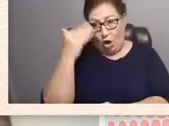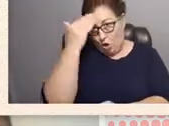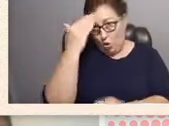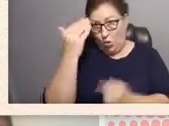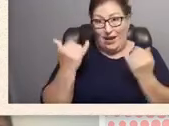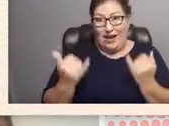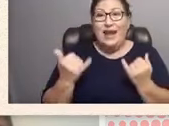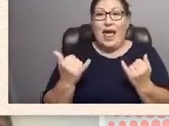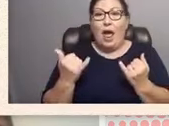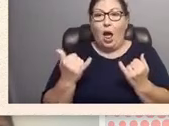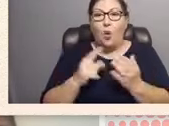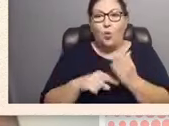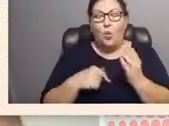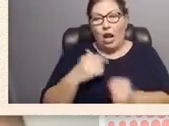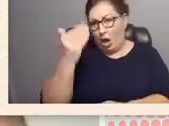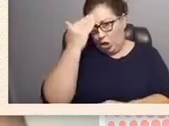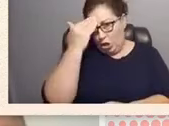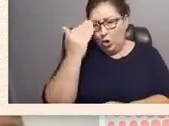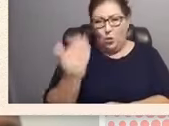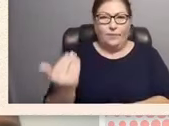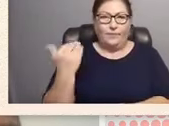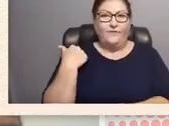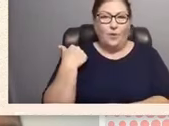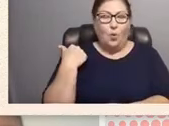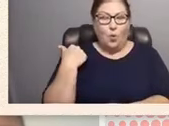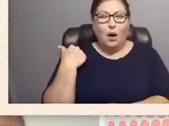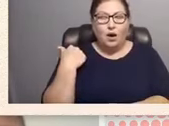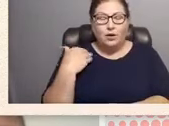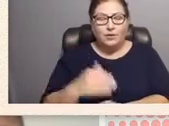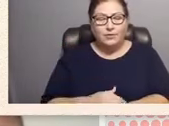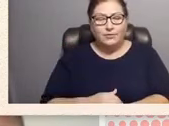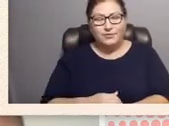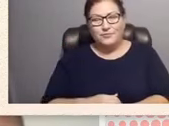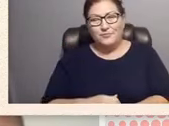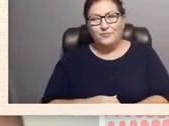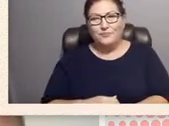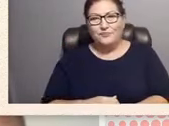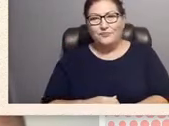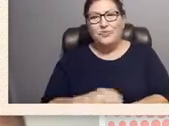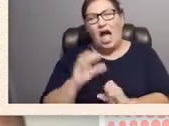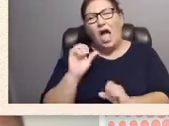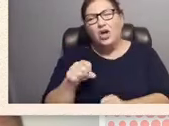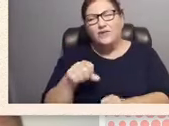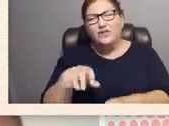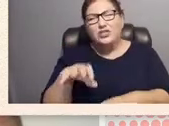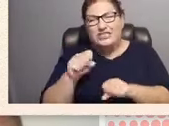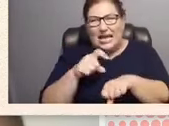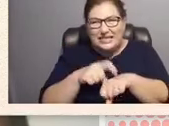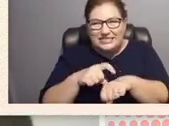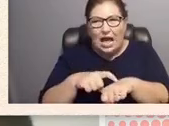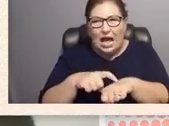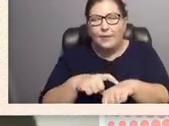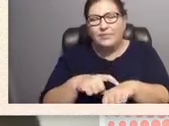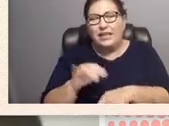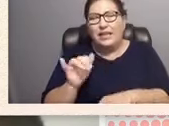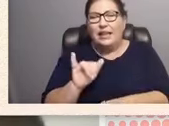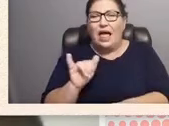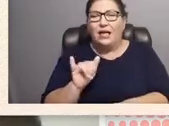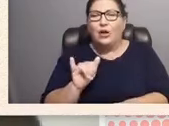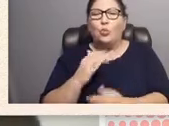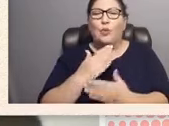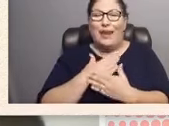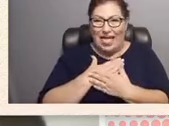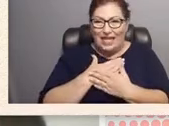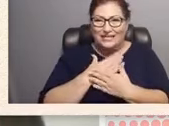what I did before then, was I could have just taken the time to like relax and not